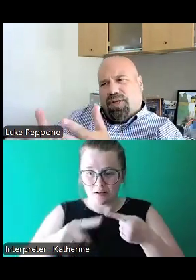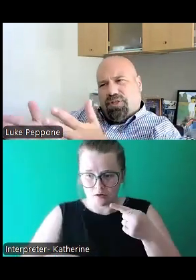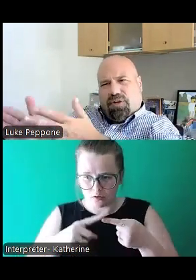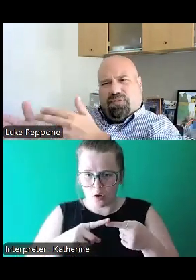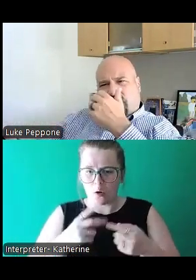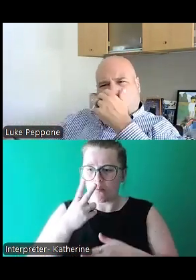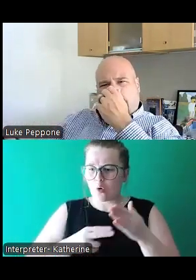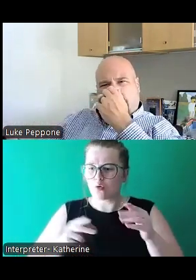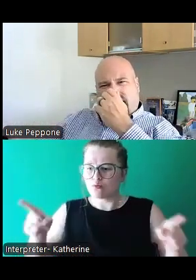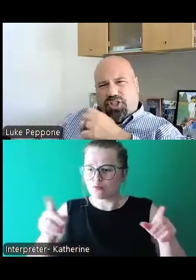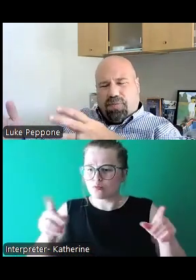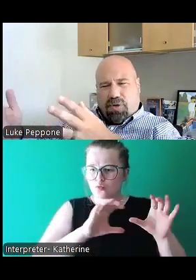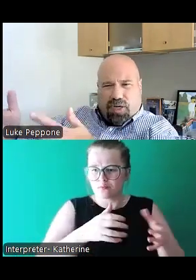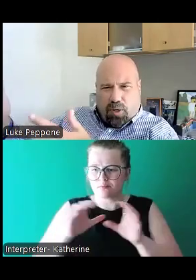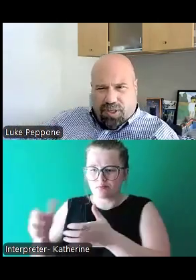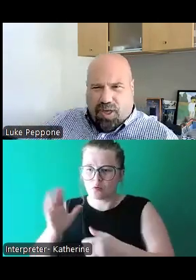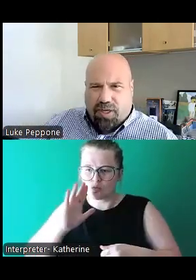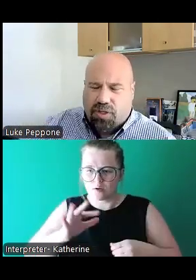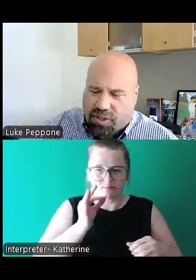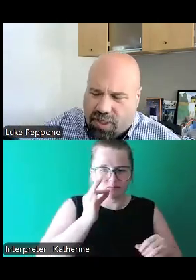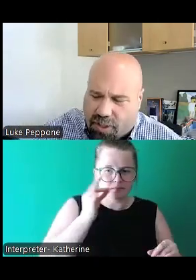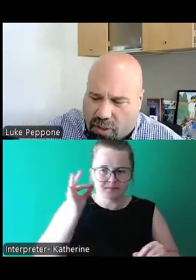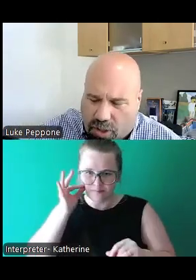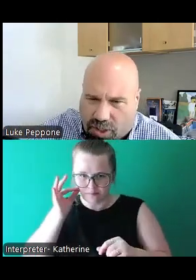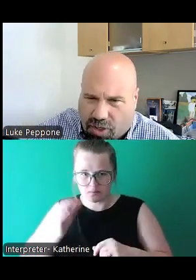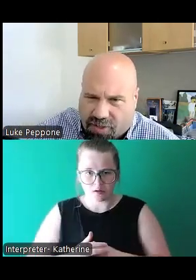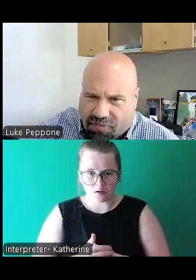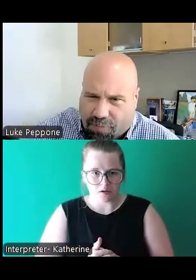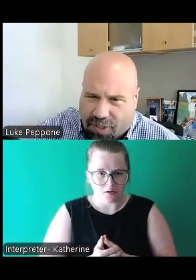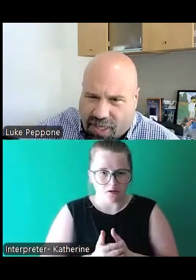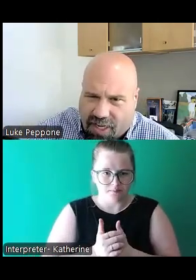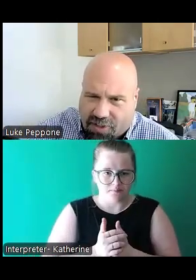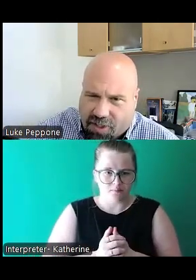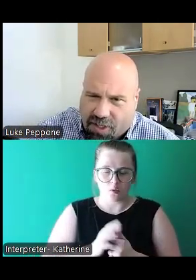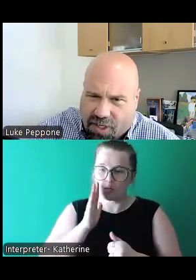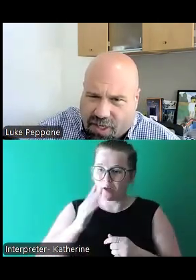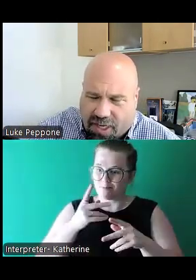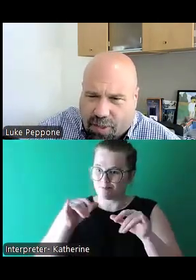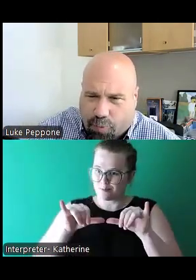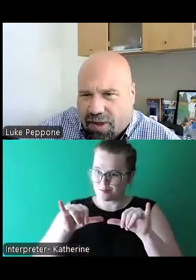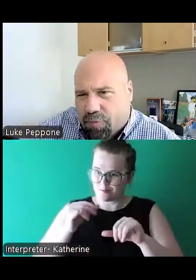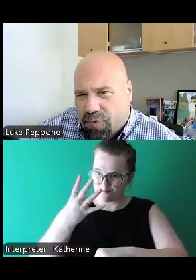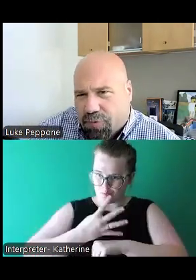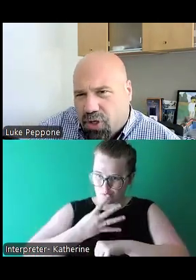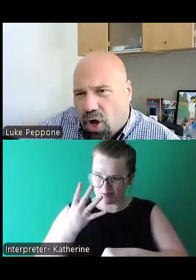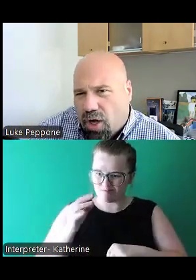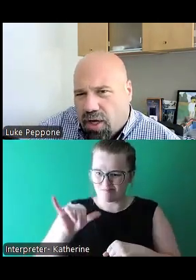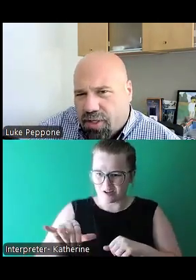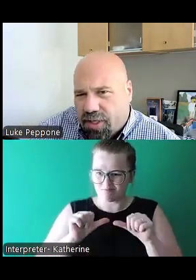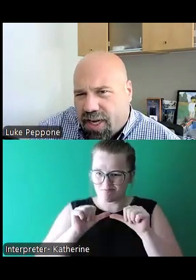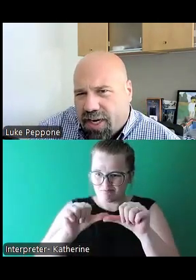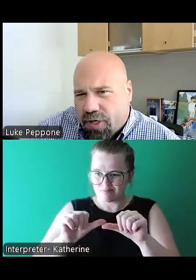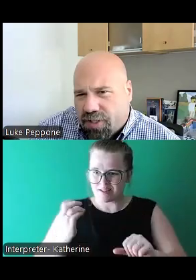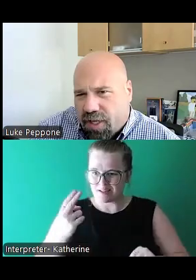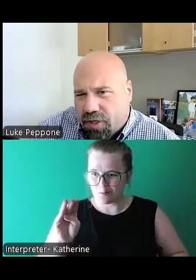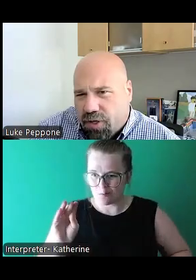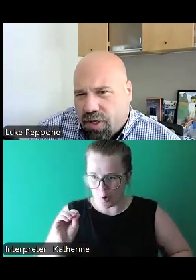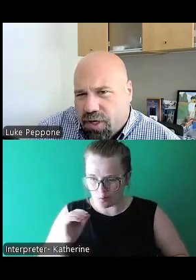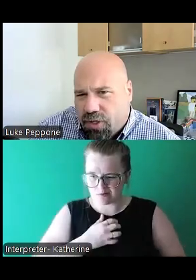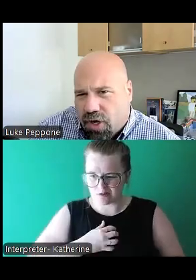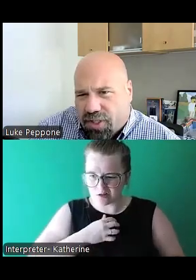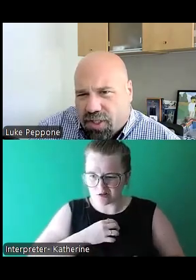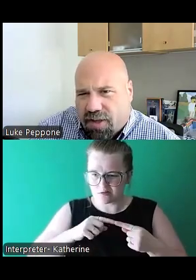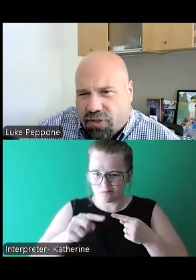will be administered for the 4 days each chemotherapy cycle because that's how long the nausea and vomiting lasts. And we have them keep diaries on